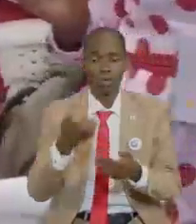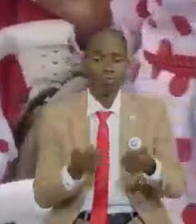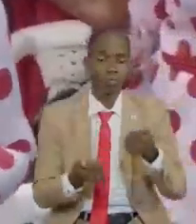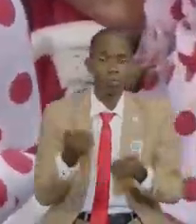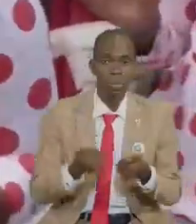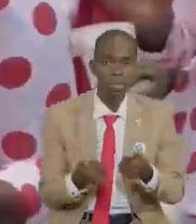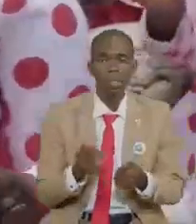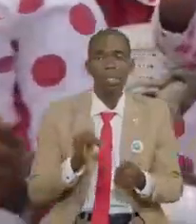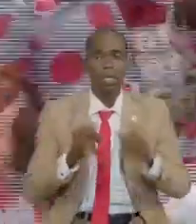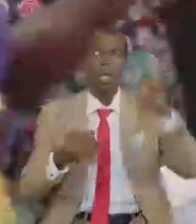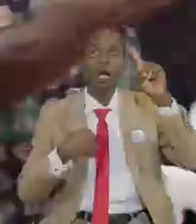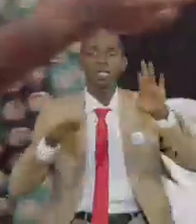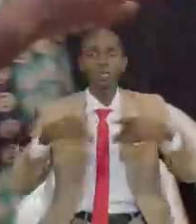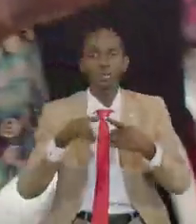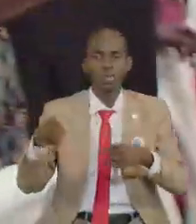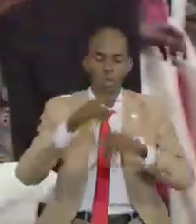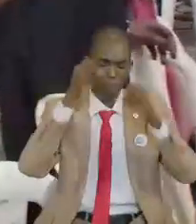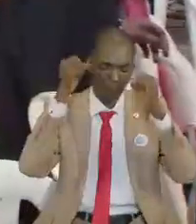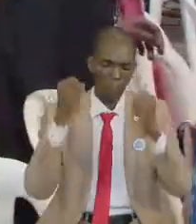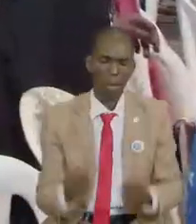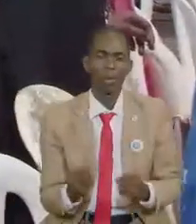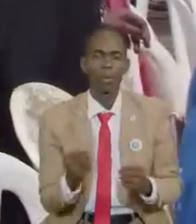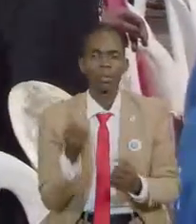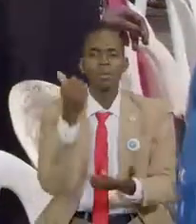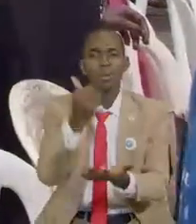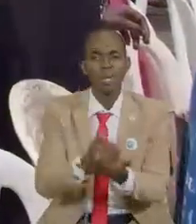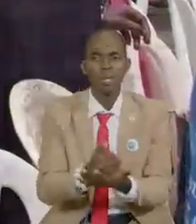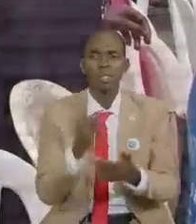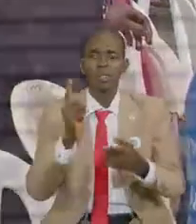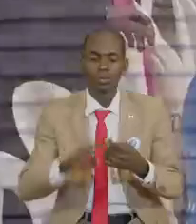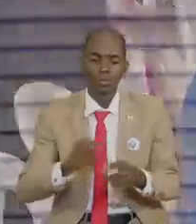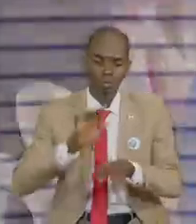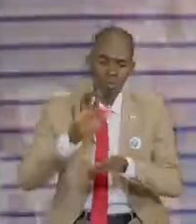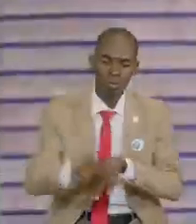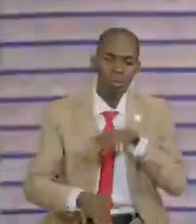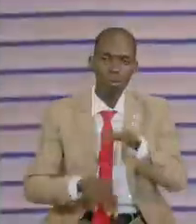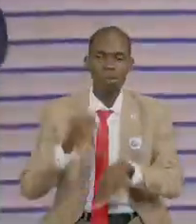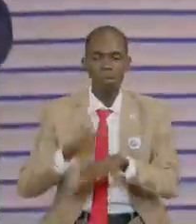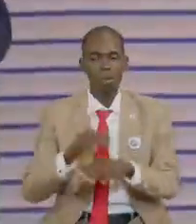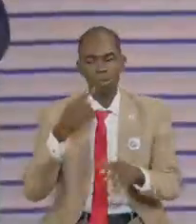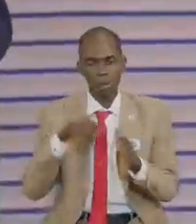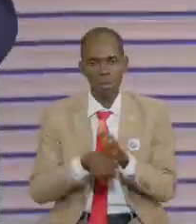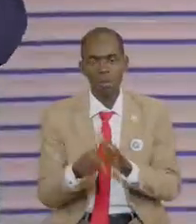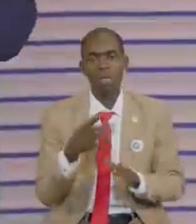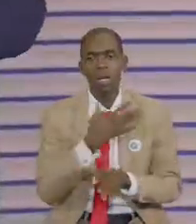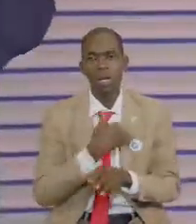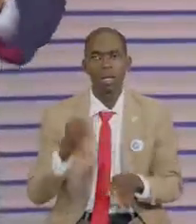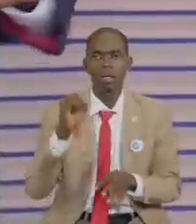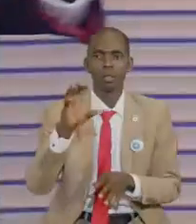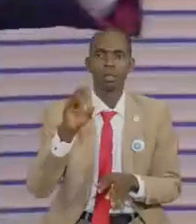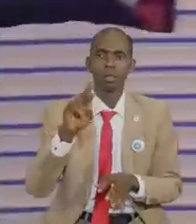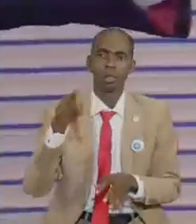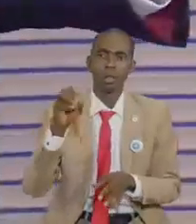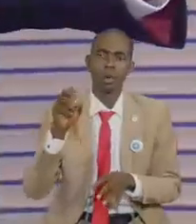unto you power to tread on serpents and scorpions and over all